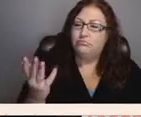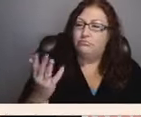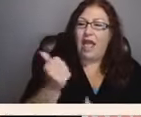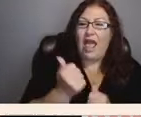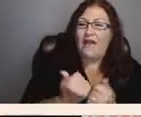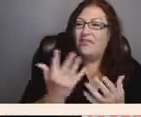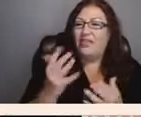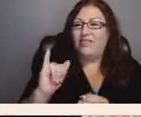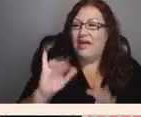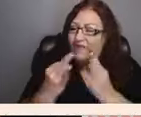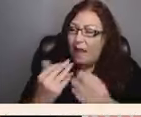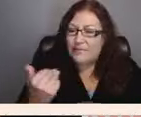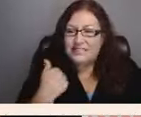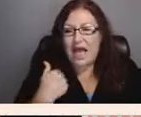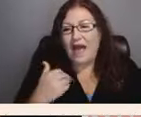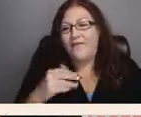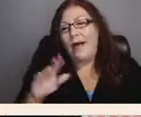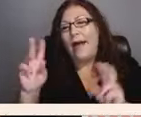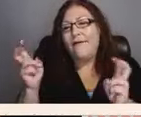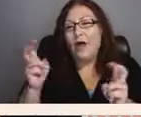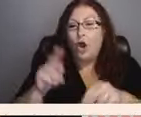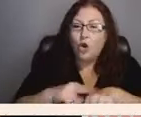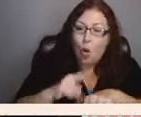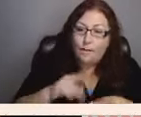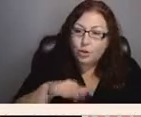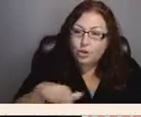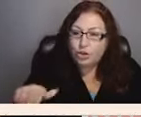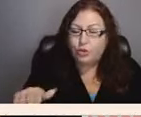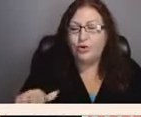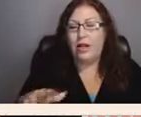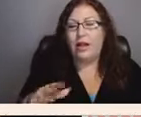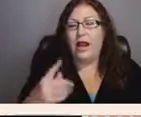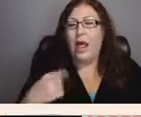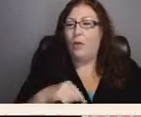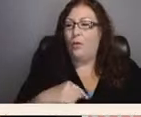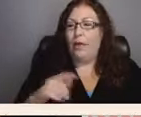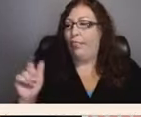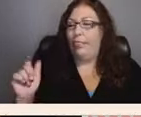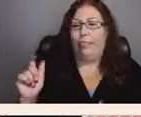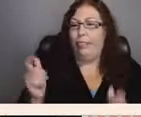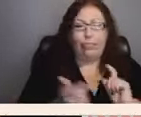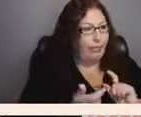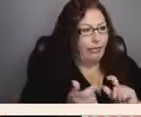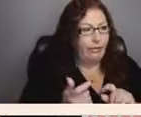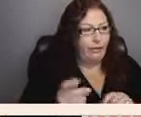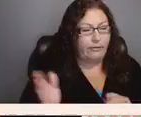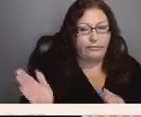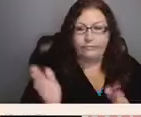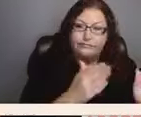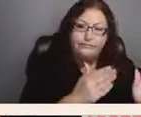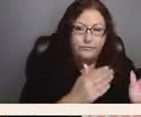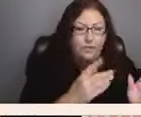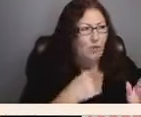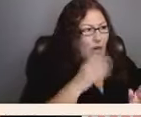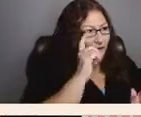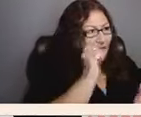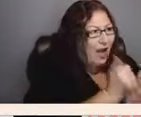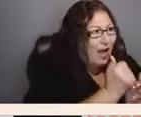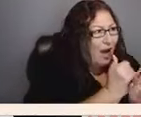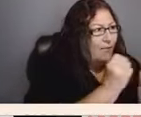kind of normal children, and we go and seek help and protection for